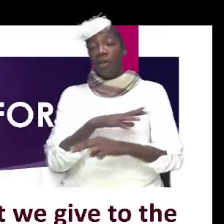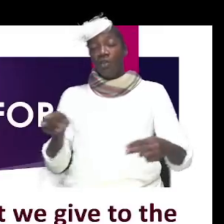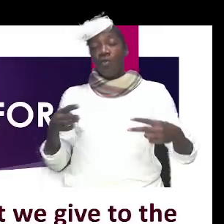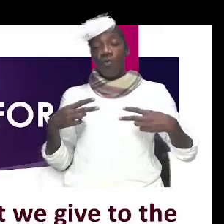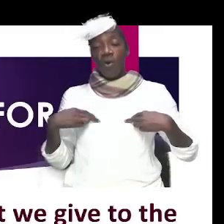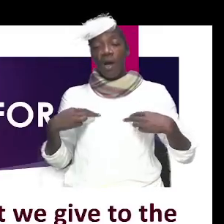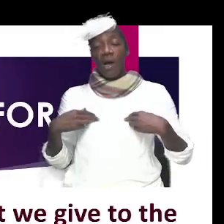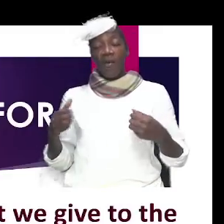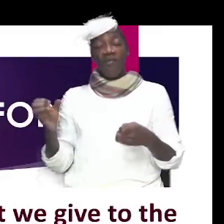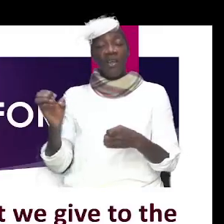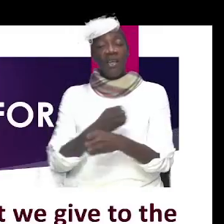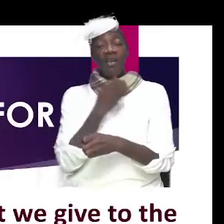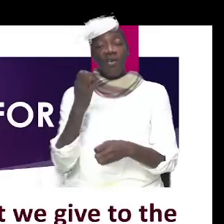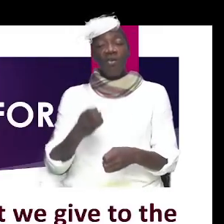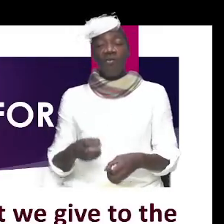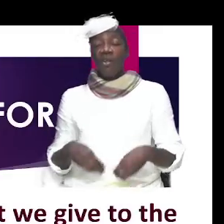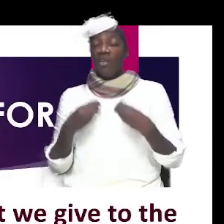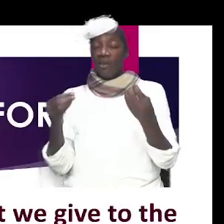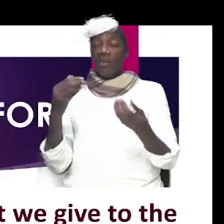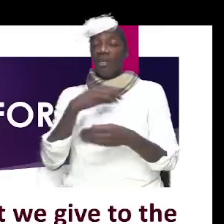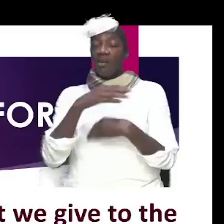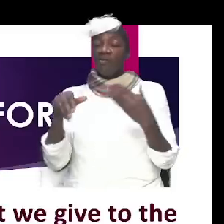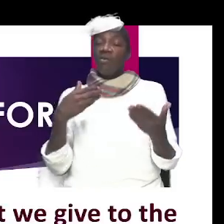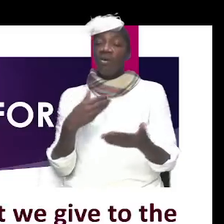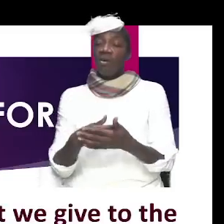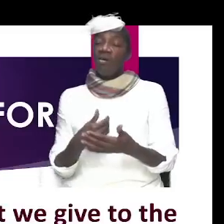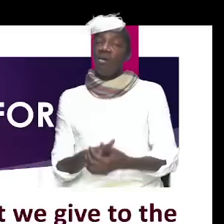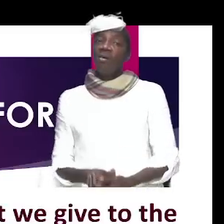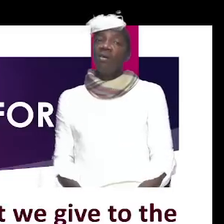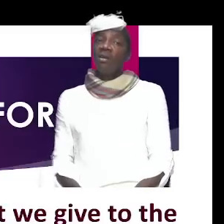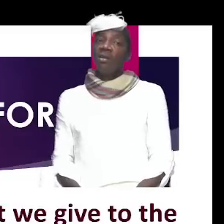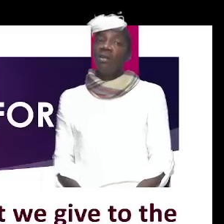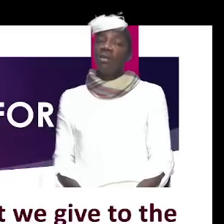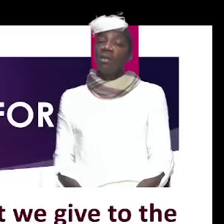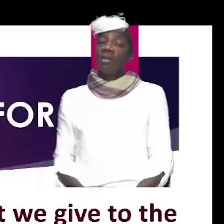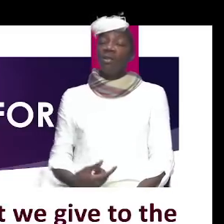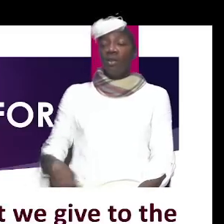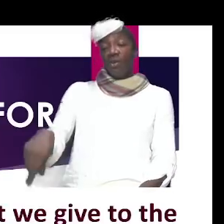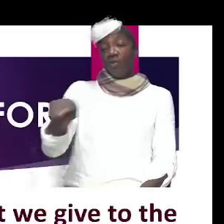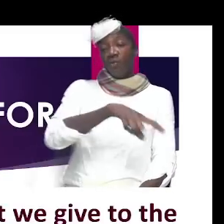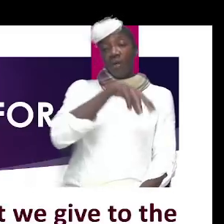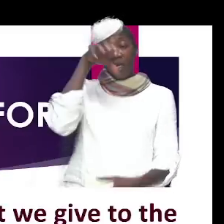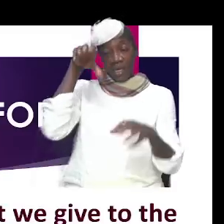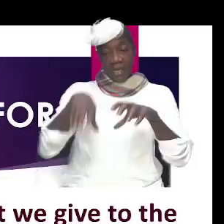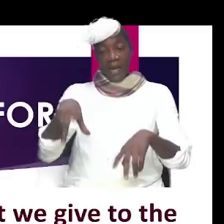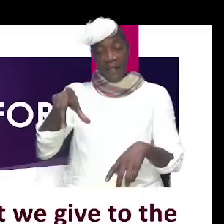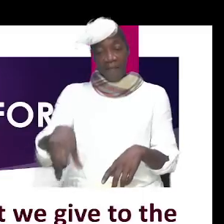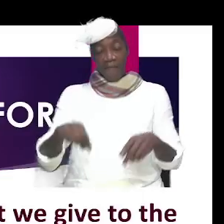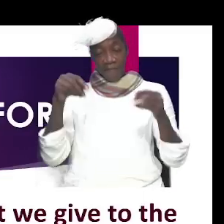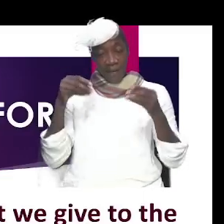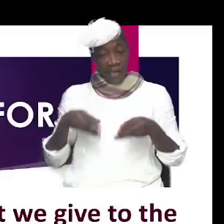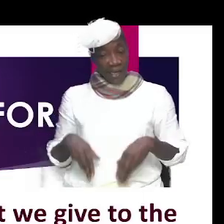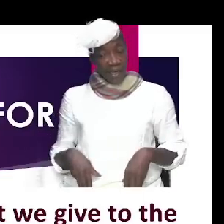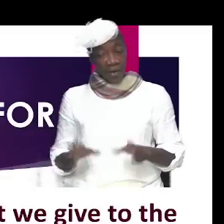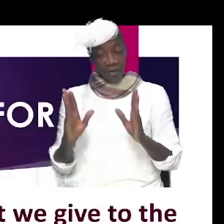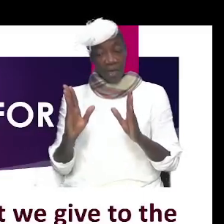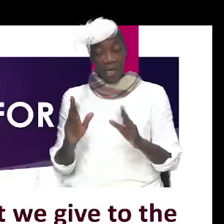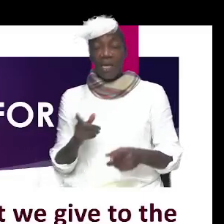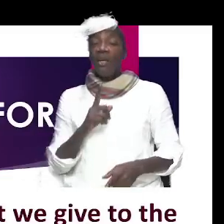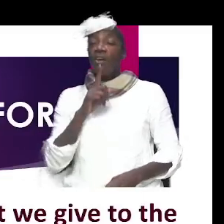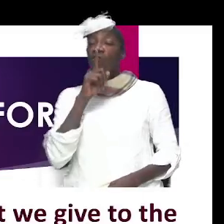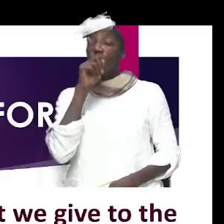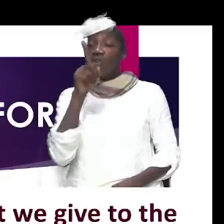enough to give to all that is in there. Can I tell us that we can find a way? Even if it is to make sure